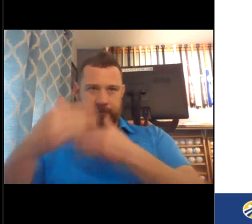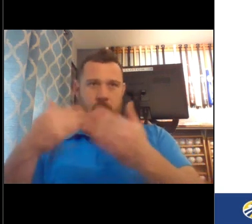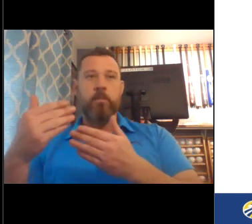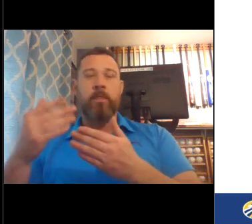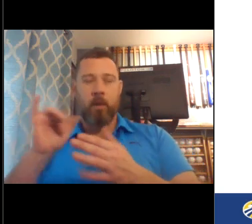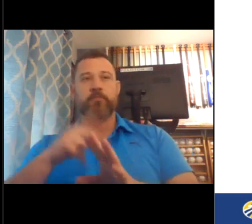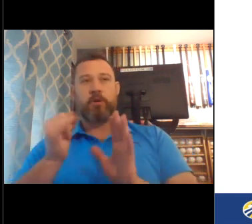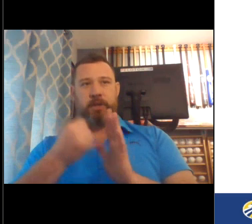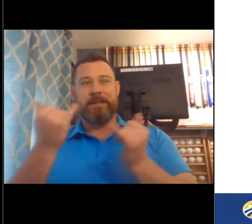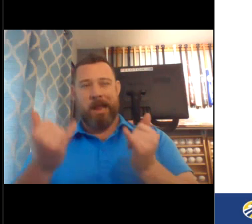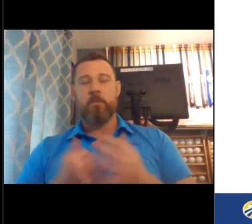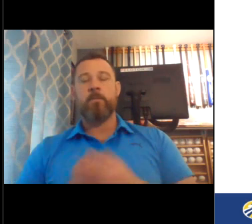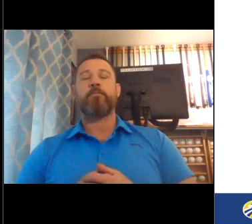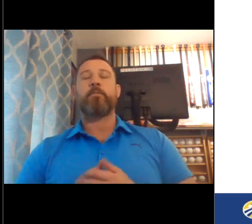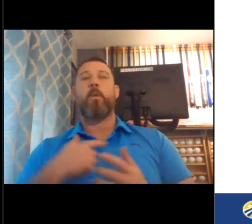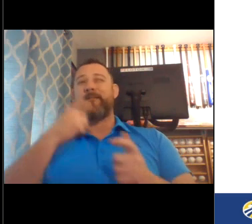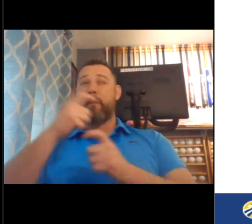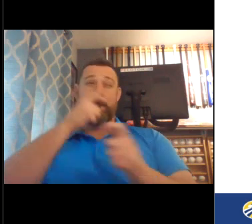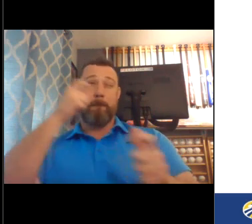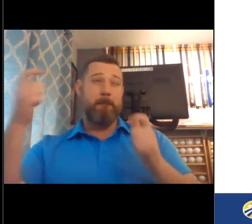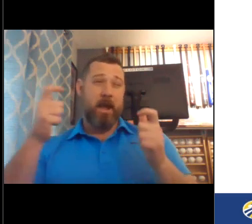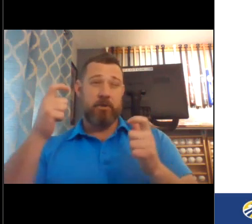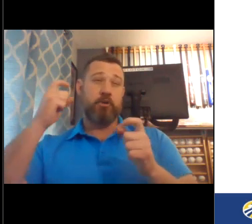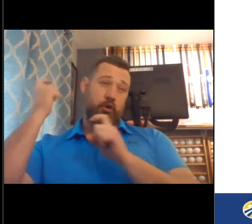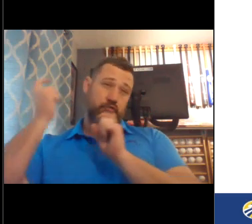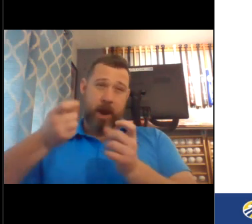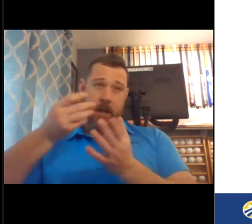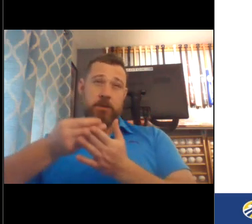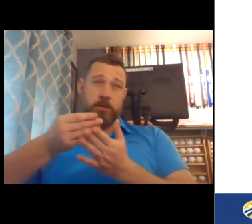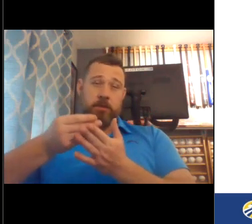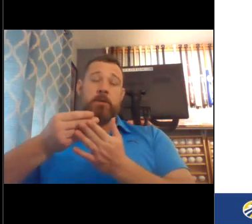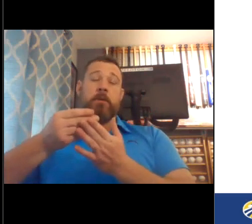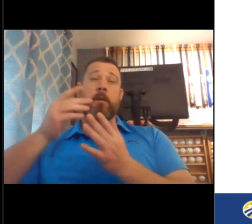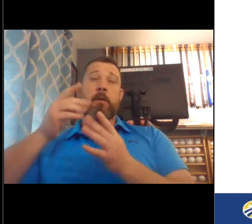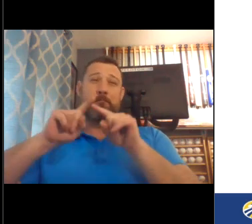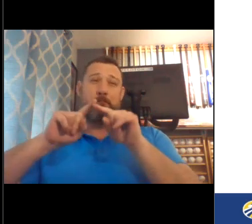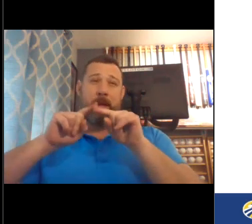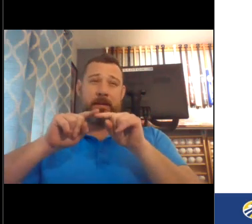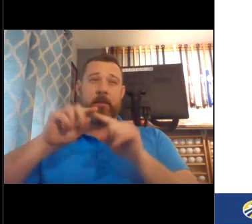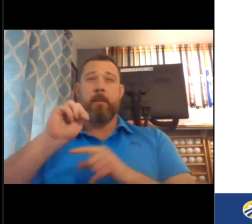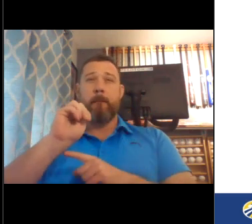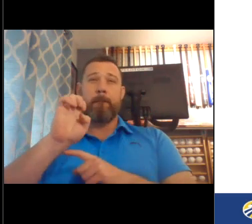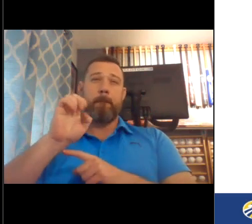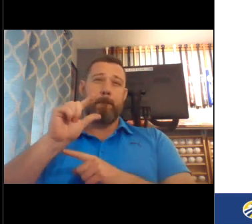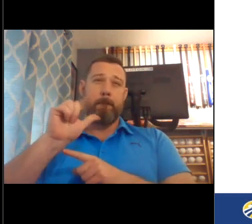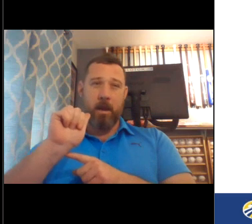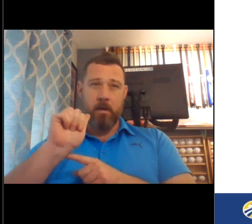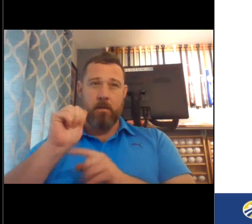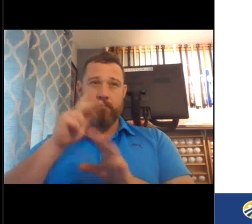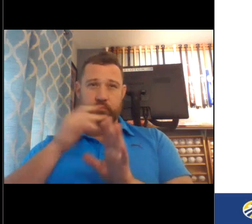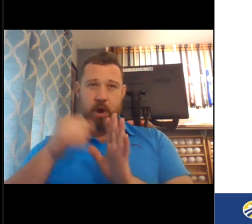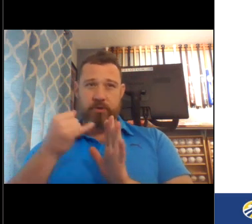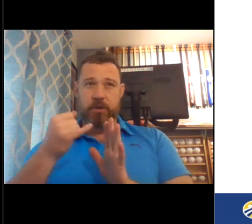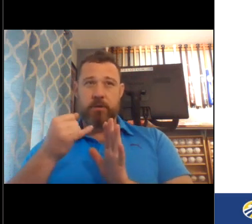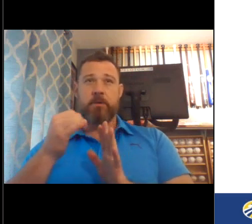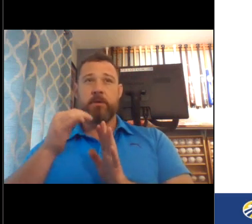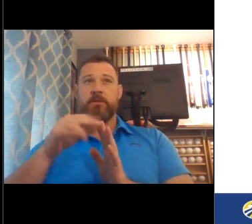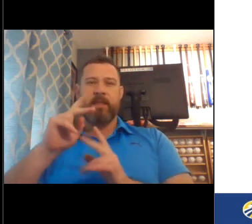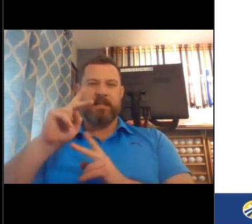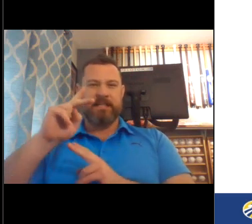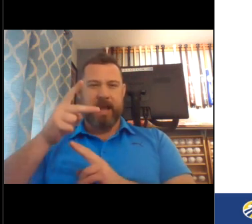We have a major grant pending today under what's called the MEGA project. The second, the top